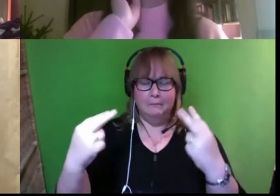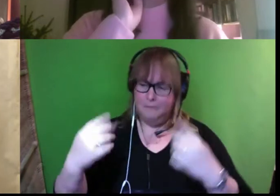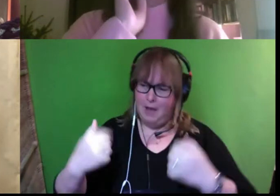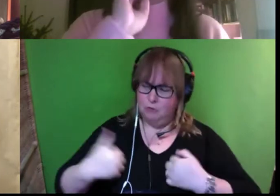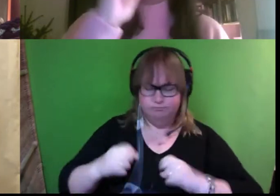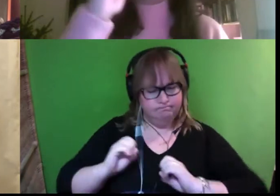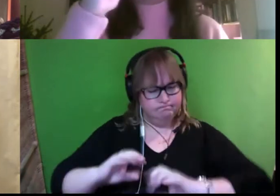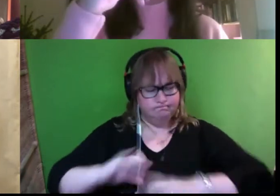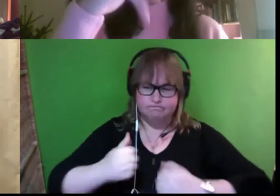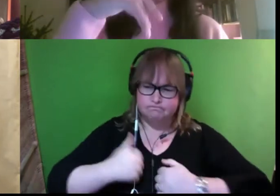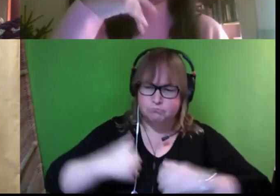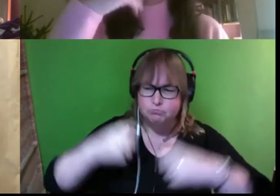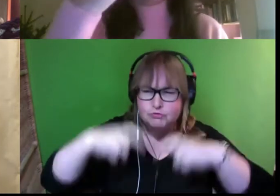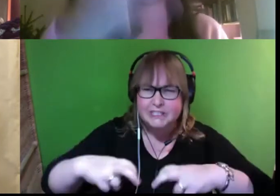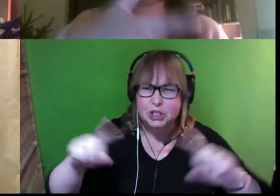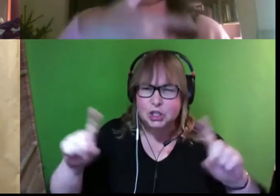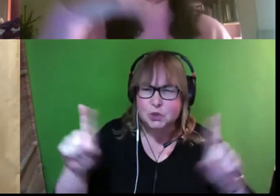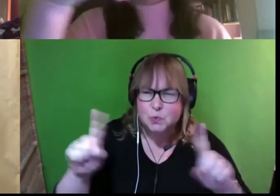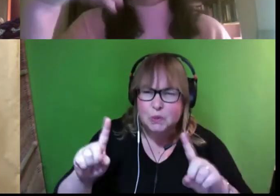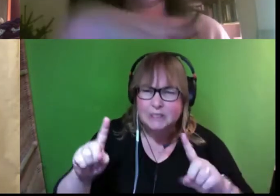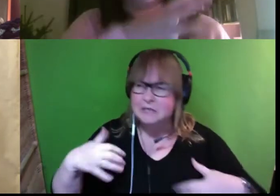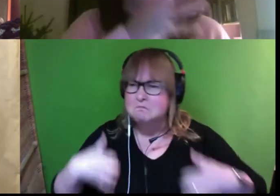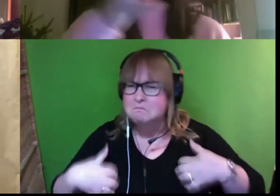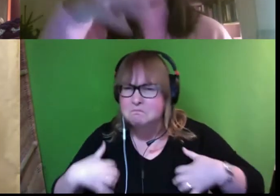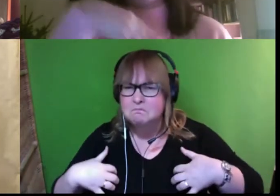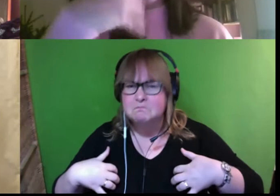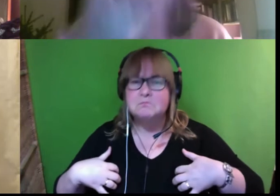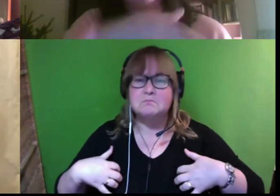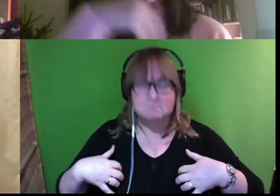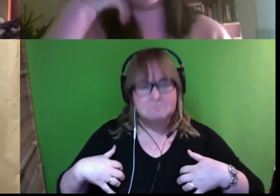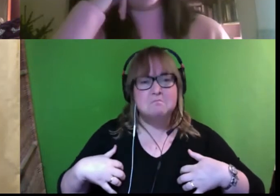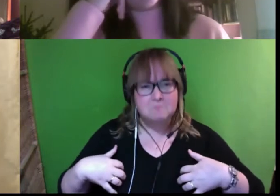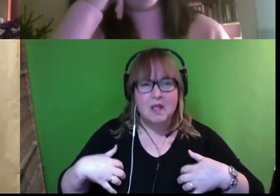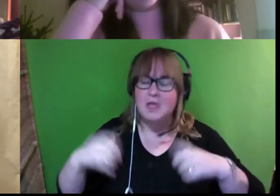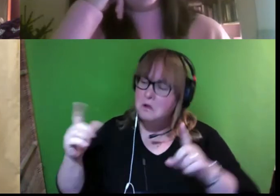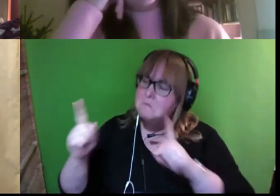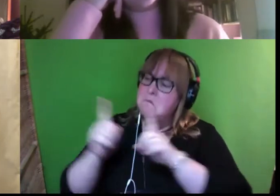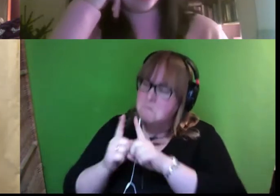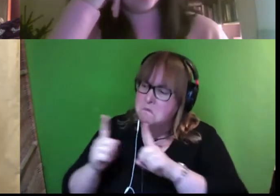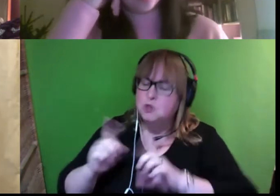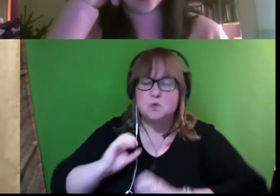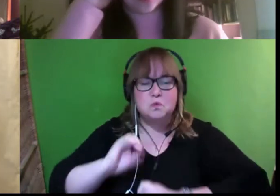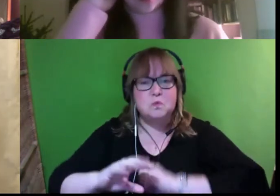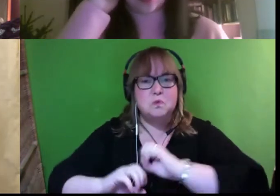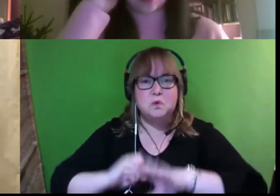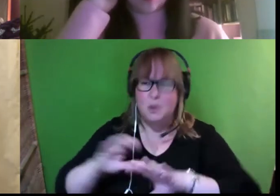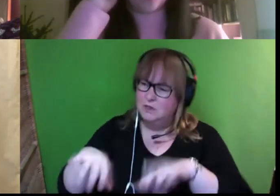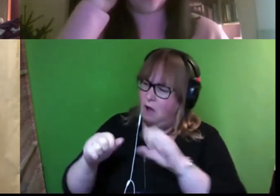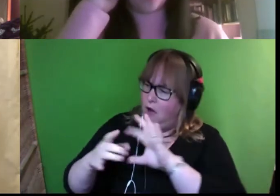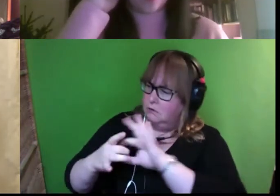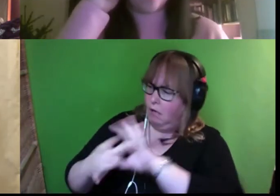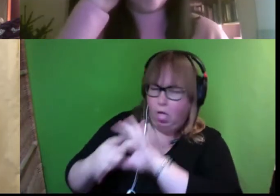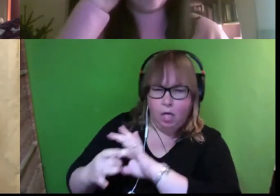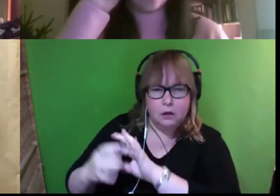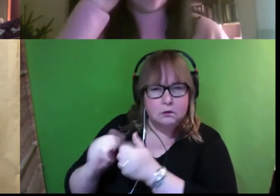how they have now actually met for us to start collaborating in a